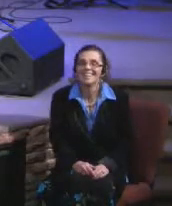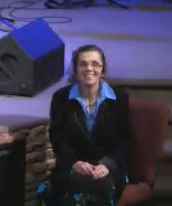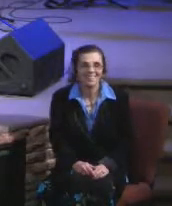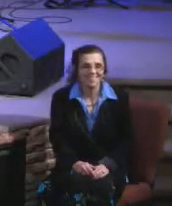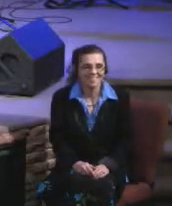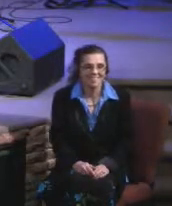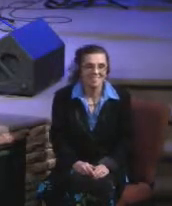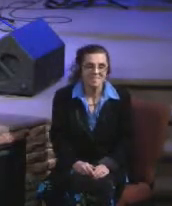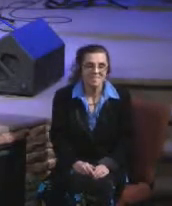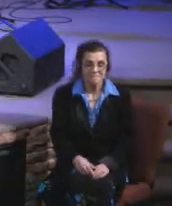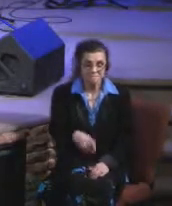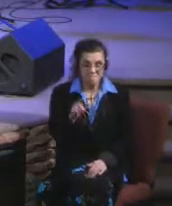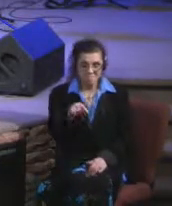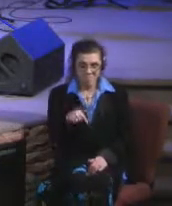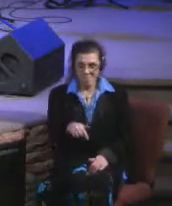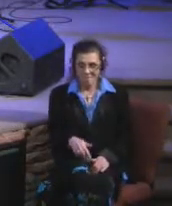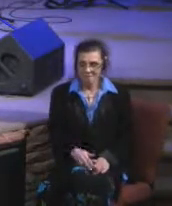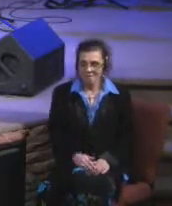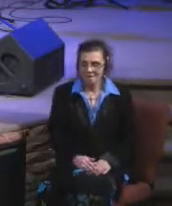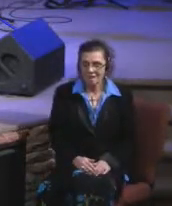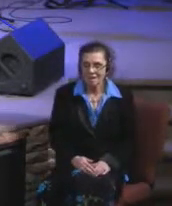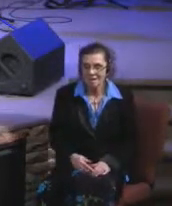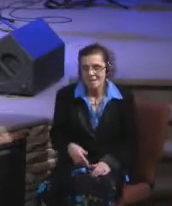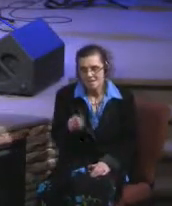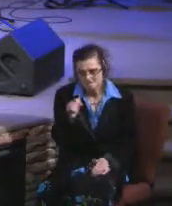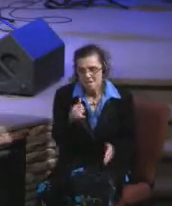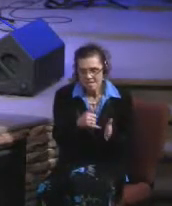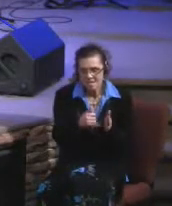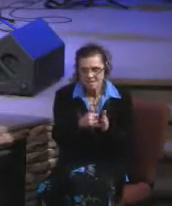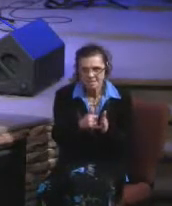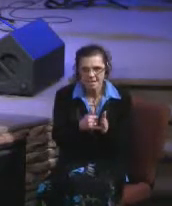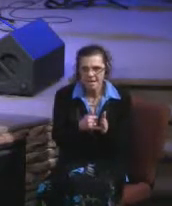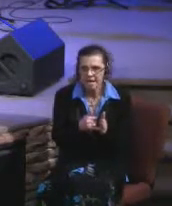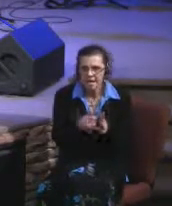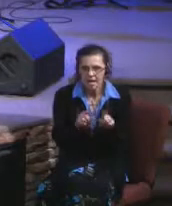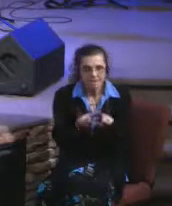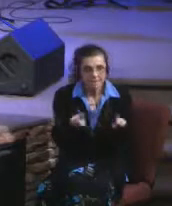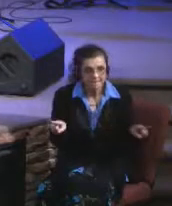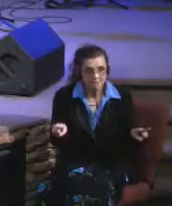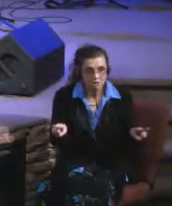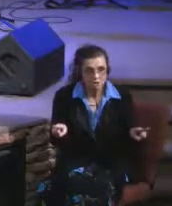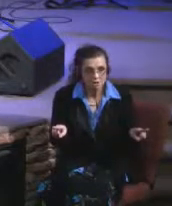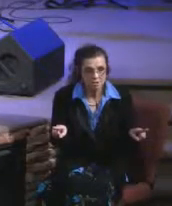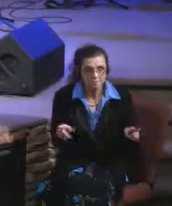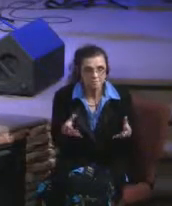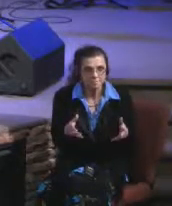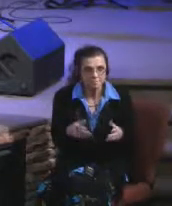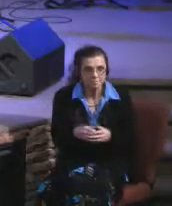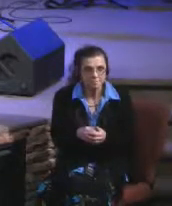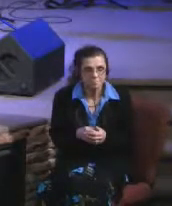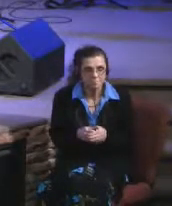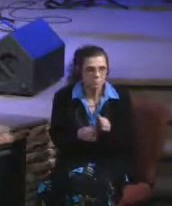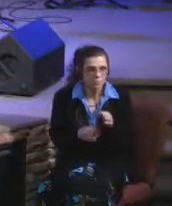This, of course, is a division, if you will, chapter 7 from chapter